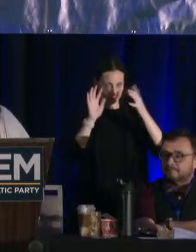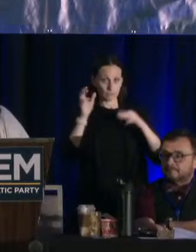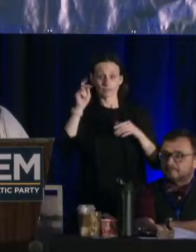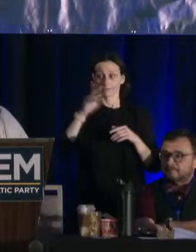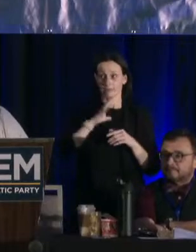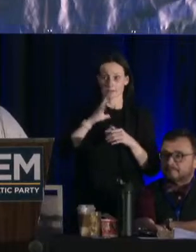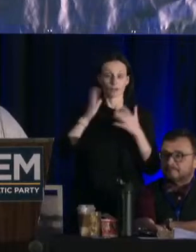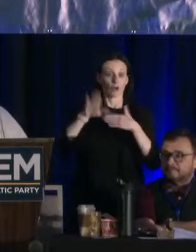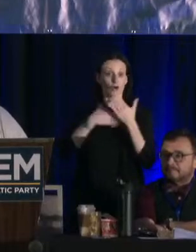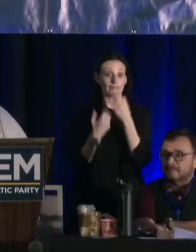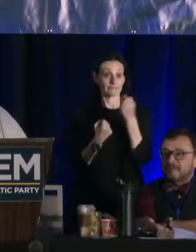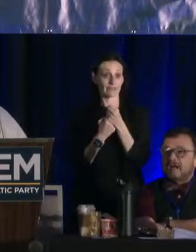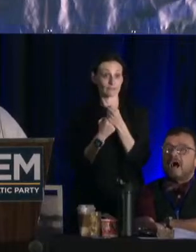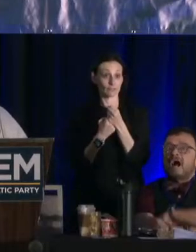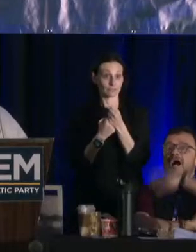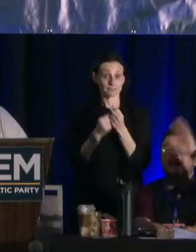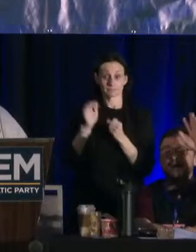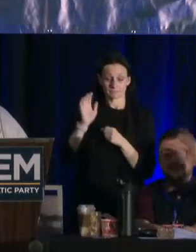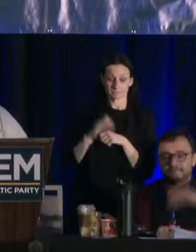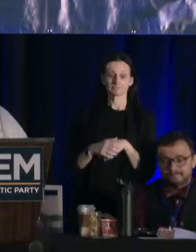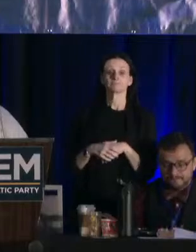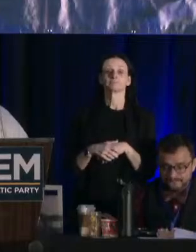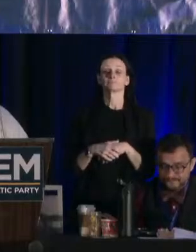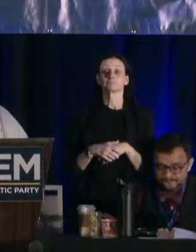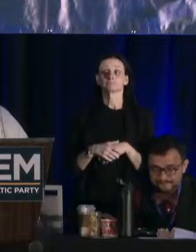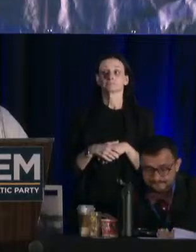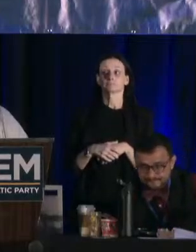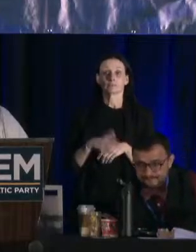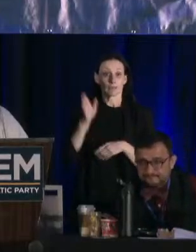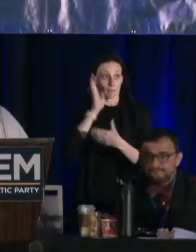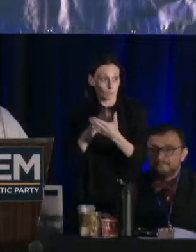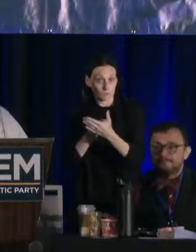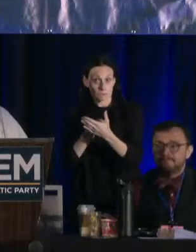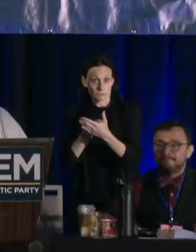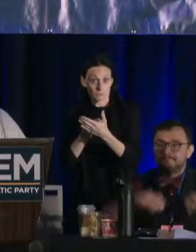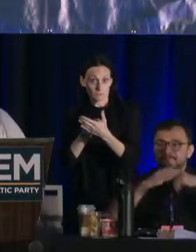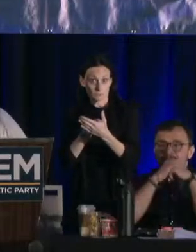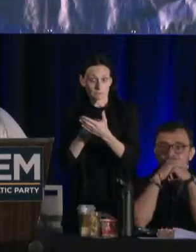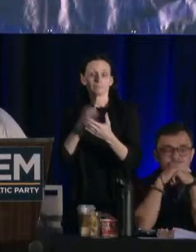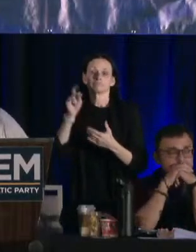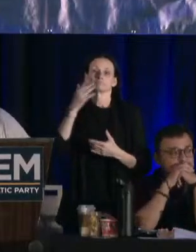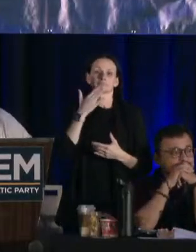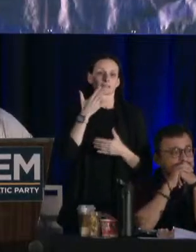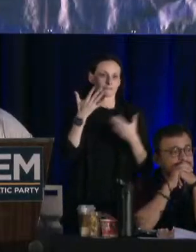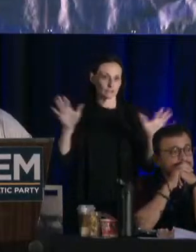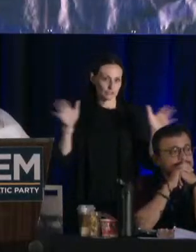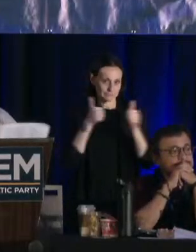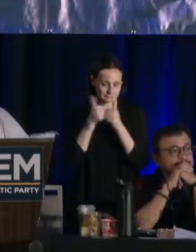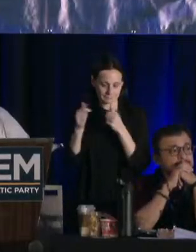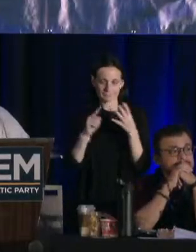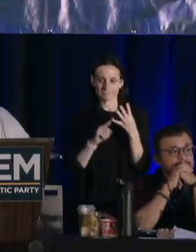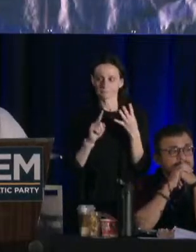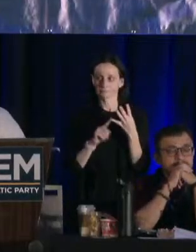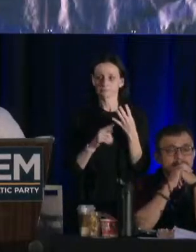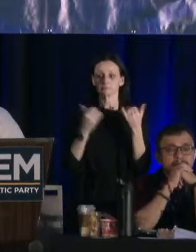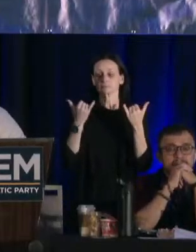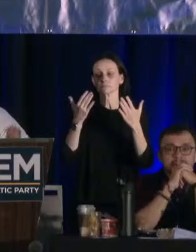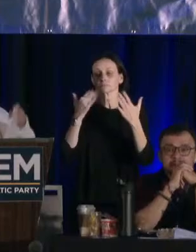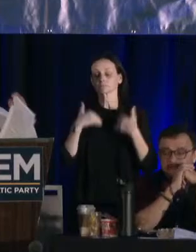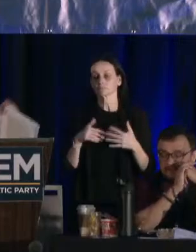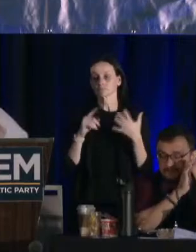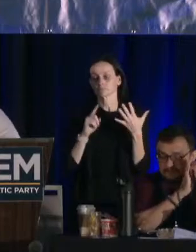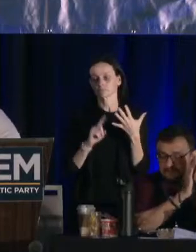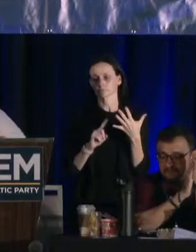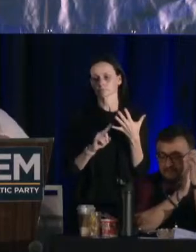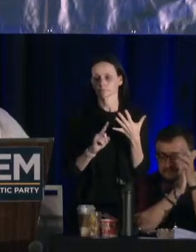and a second. All those in favor? Aye. Any opposed? Thank you. That amendment carries. So now we'll go